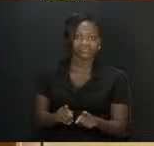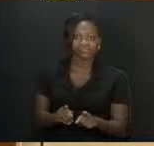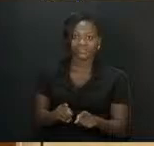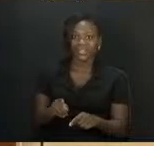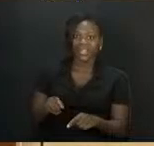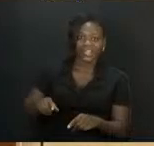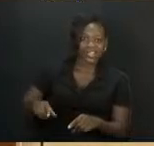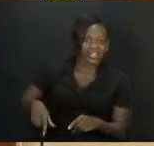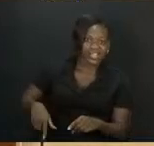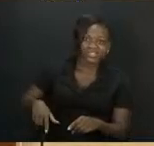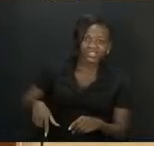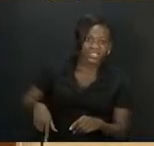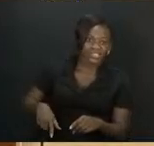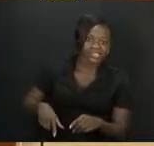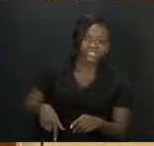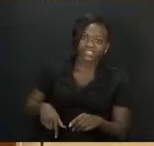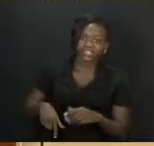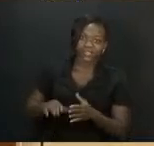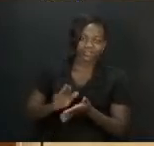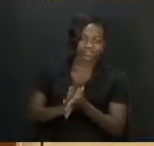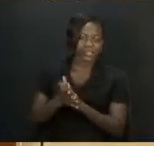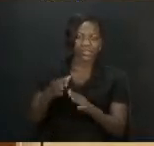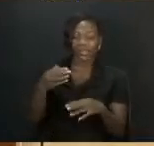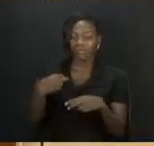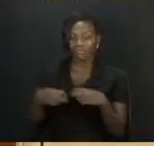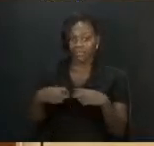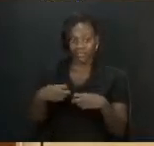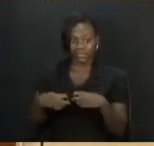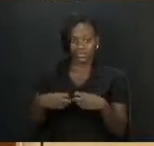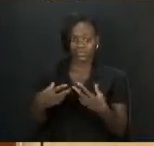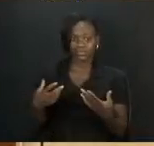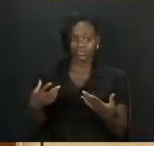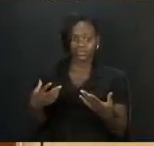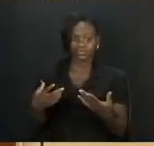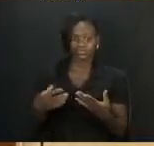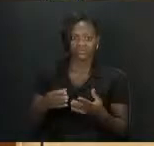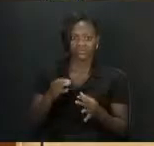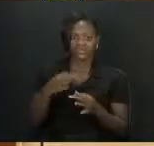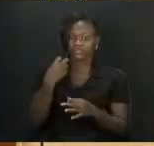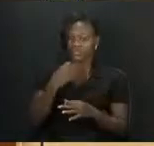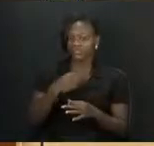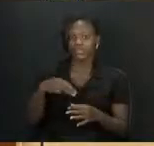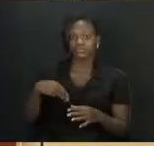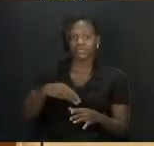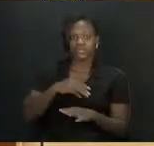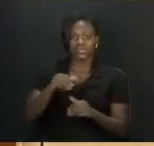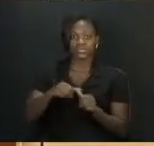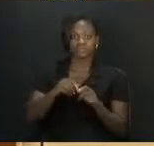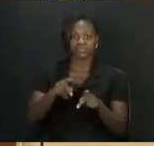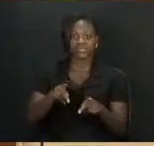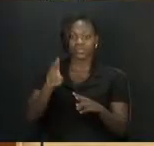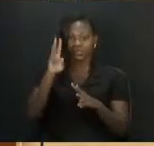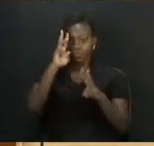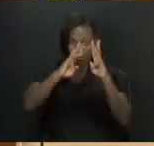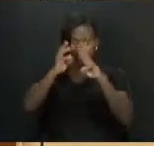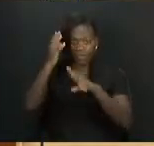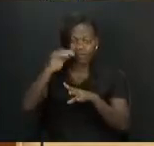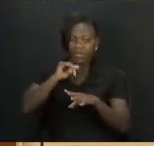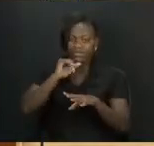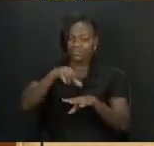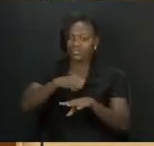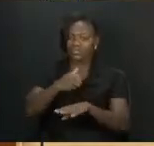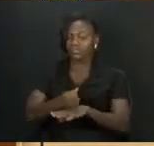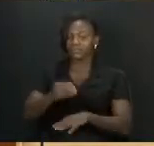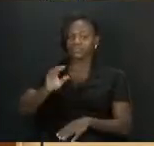is becoming a concern. And if you speak to colleagues, almost everybody is concerned about why we still haven't constituted our